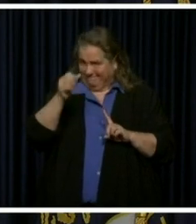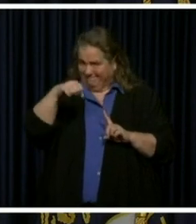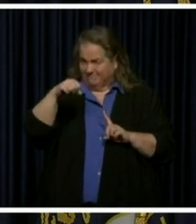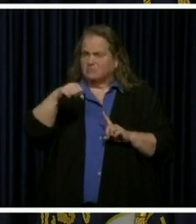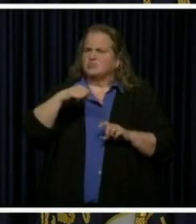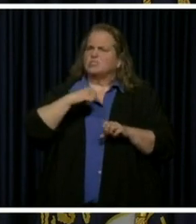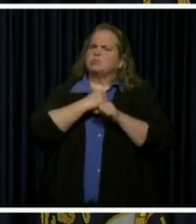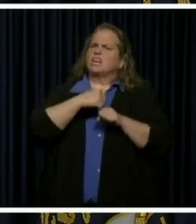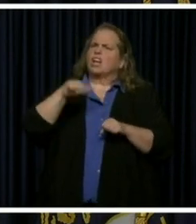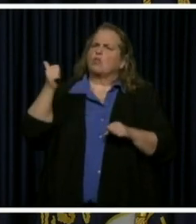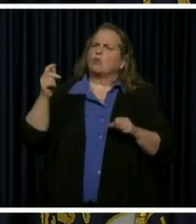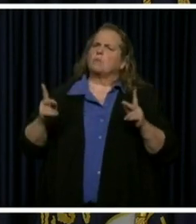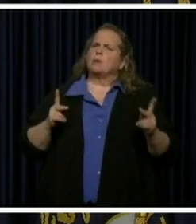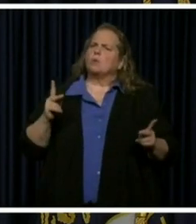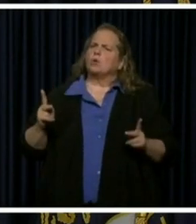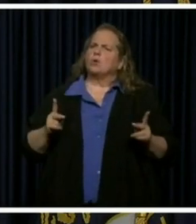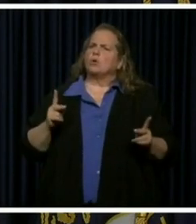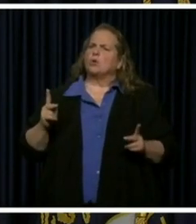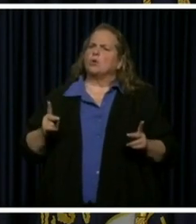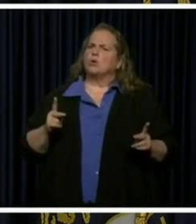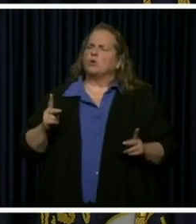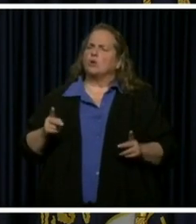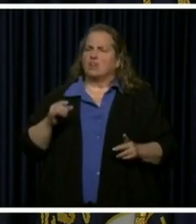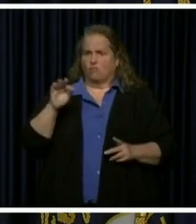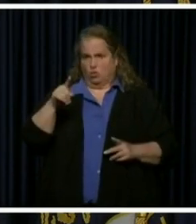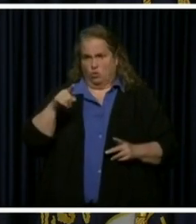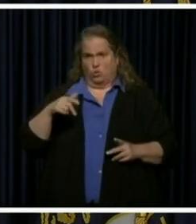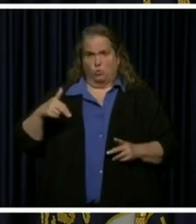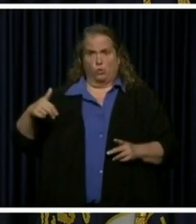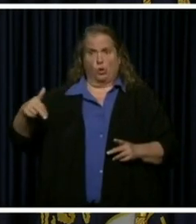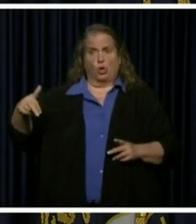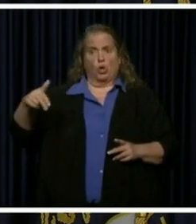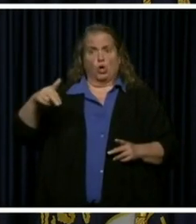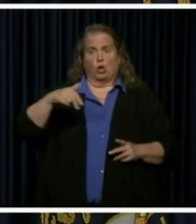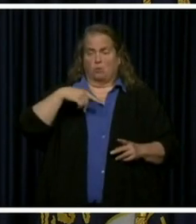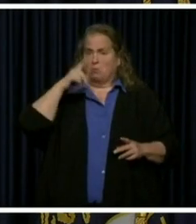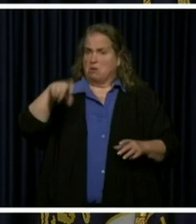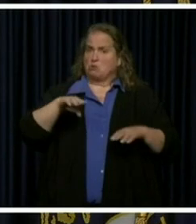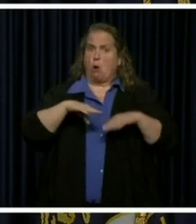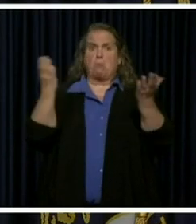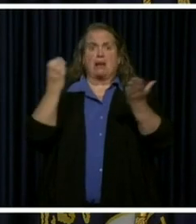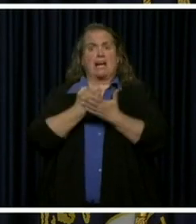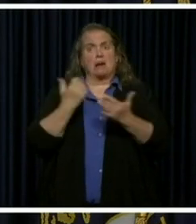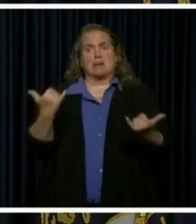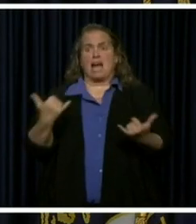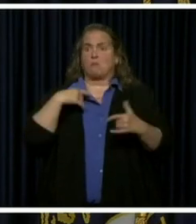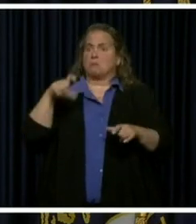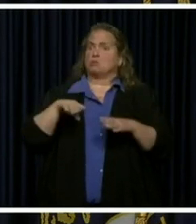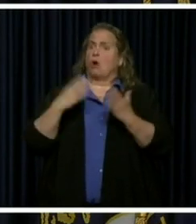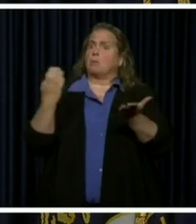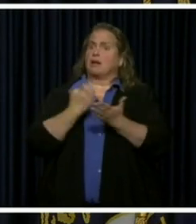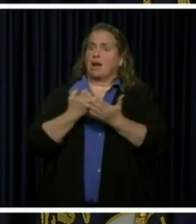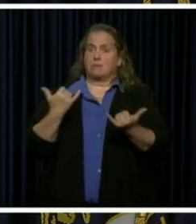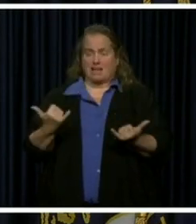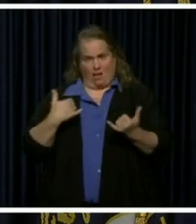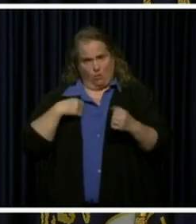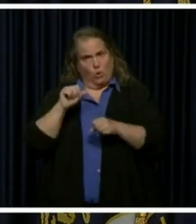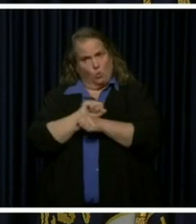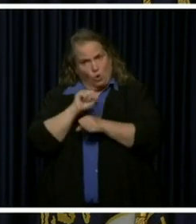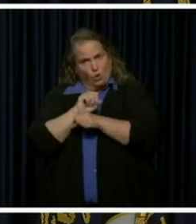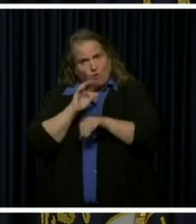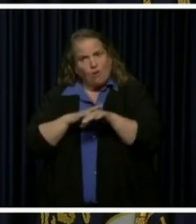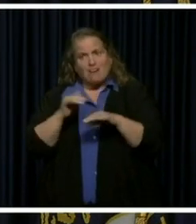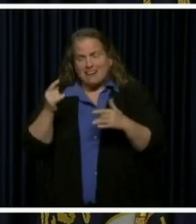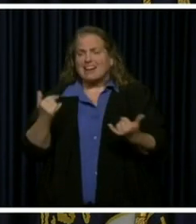takes to protect other people. If you are out there saying we got to open this economy right now, which we're working on and we're